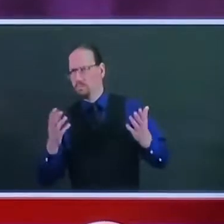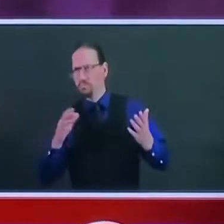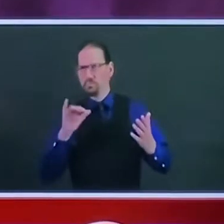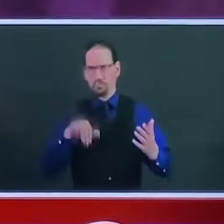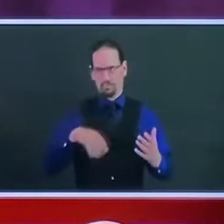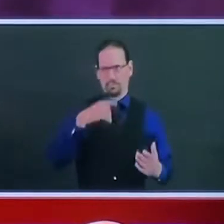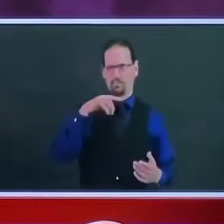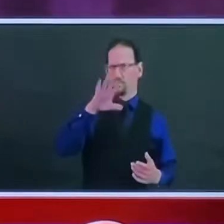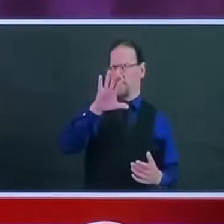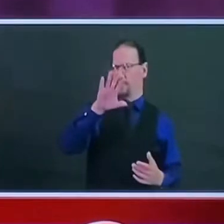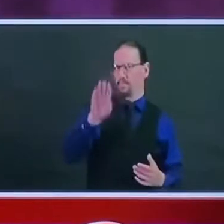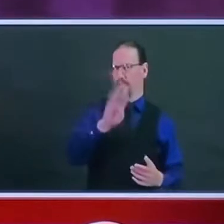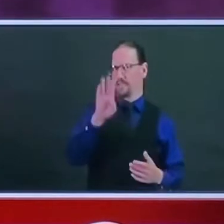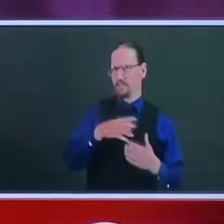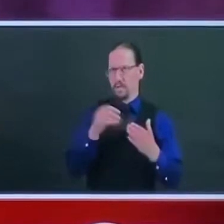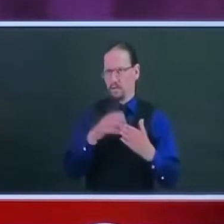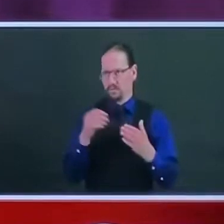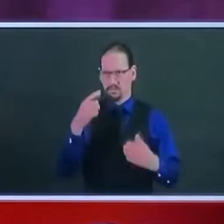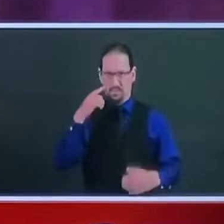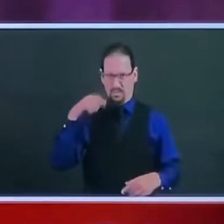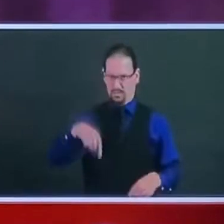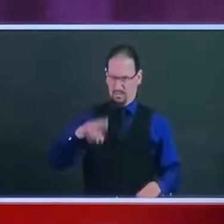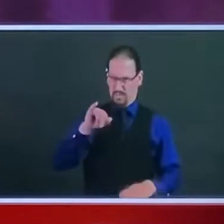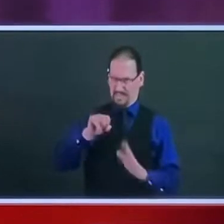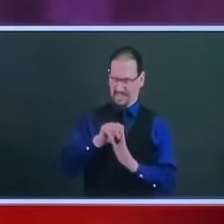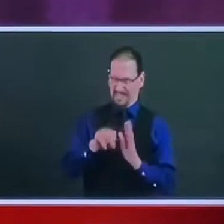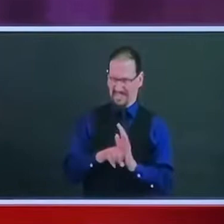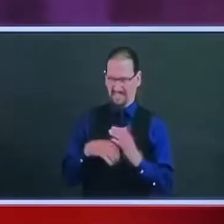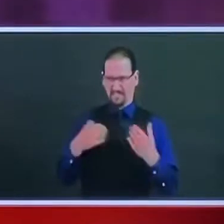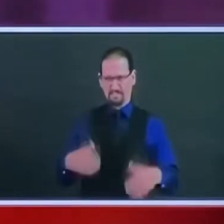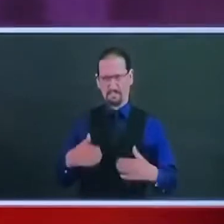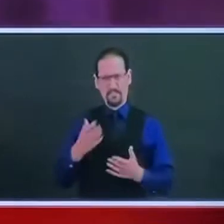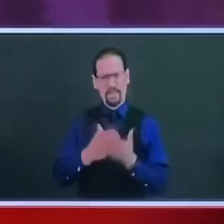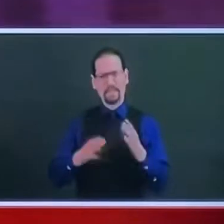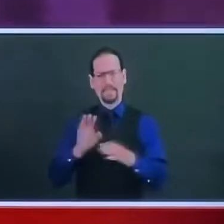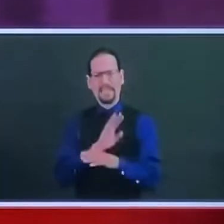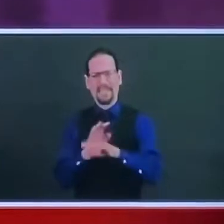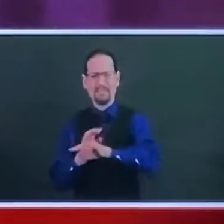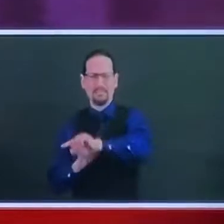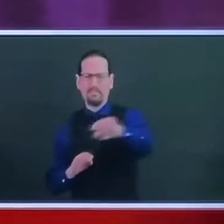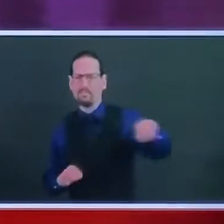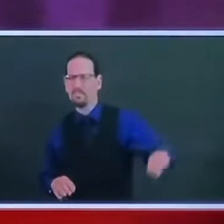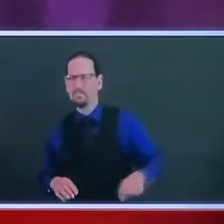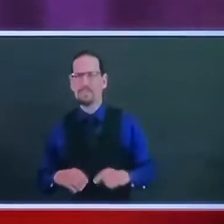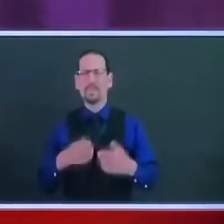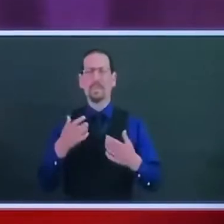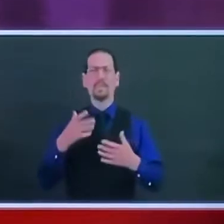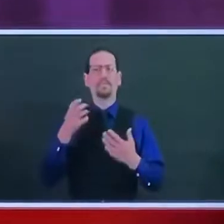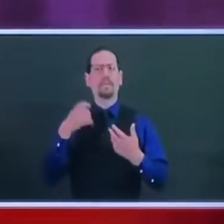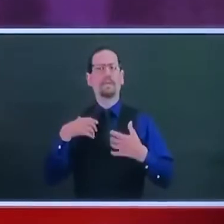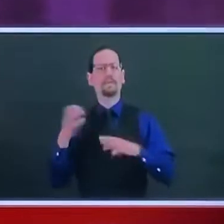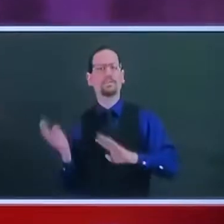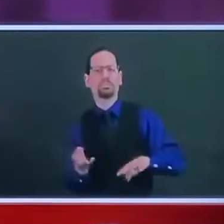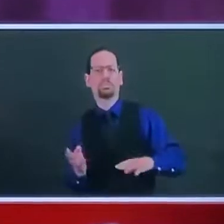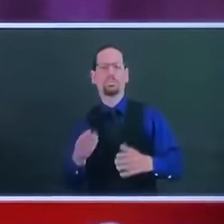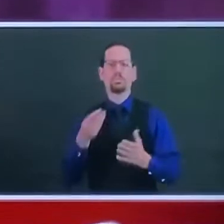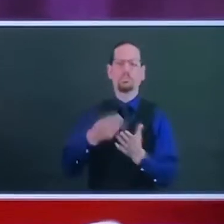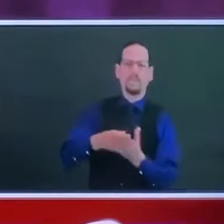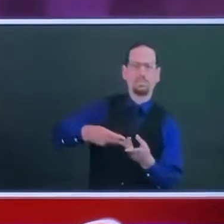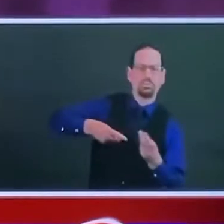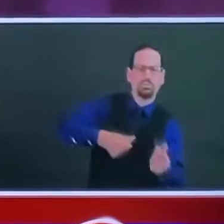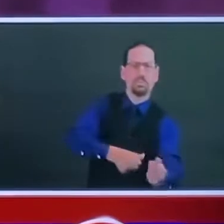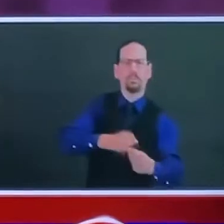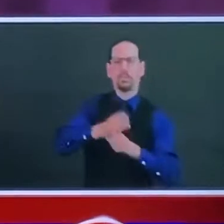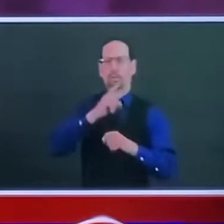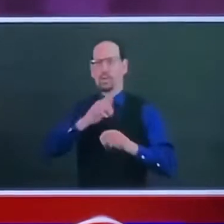Yep. And so there are some businesses right now facing cash flow yeah. issues that could use, I mean, you could allocate $100 million